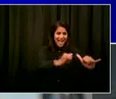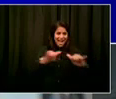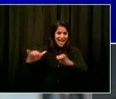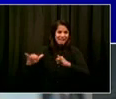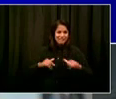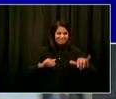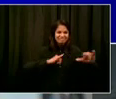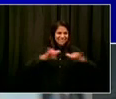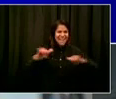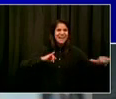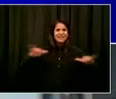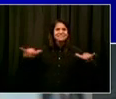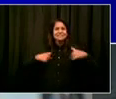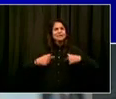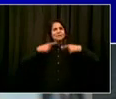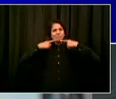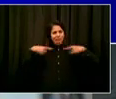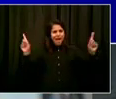to help us. But